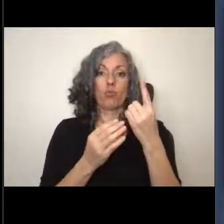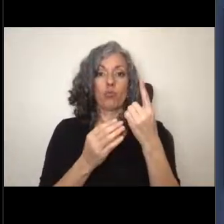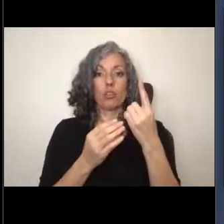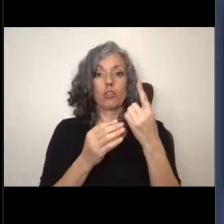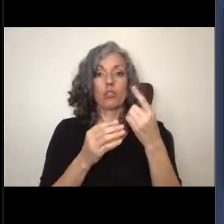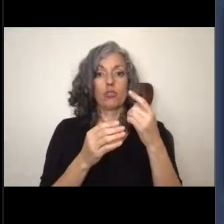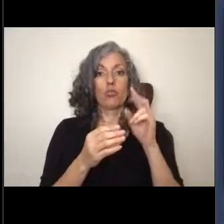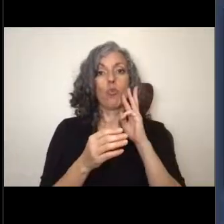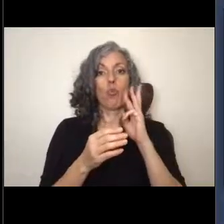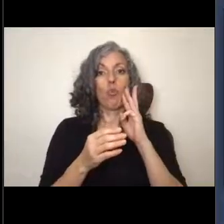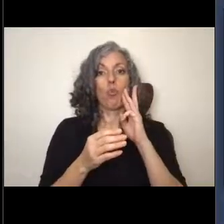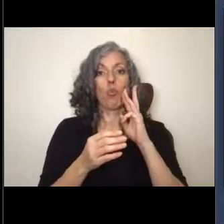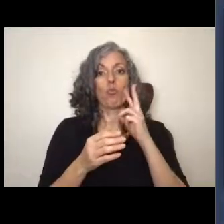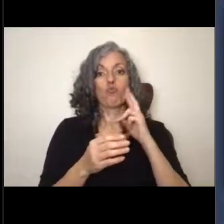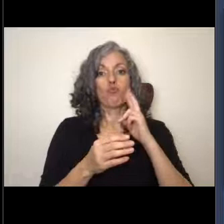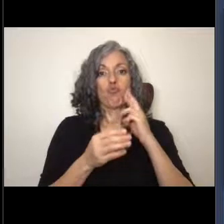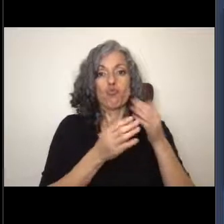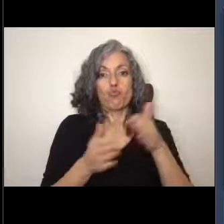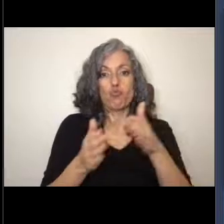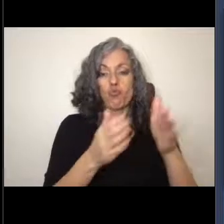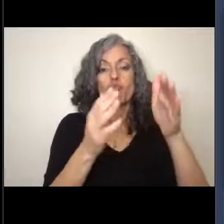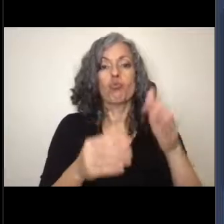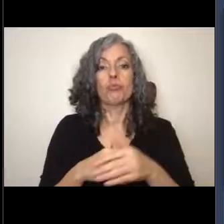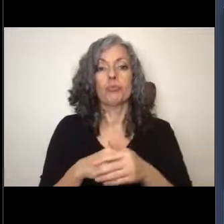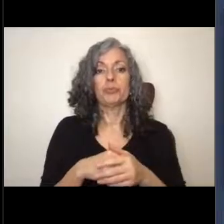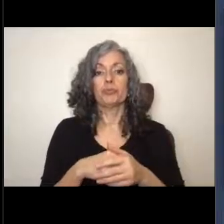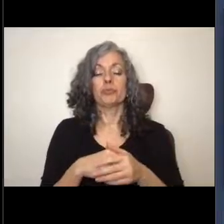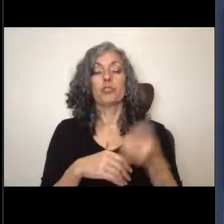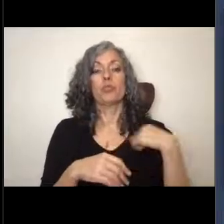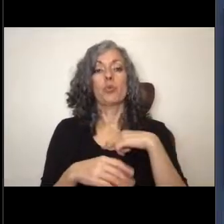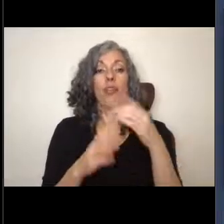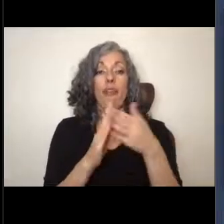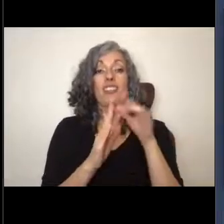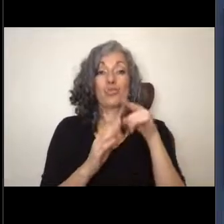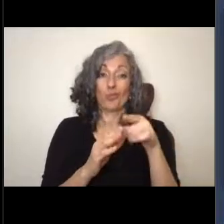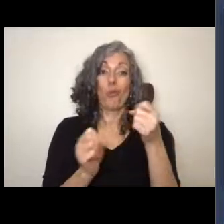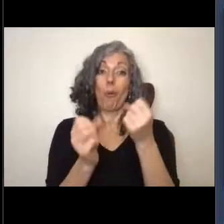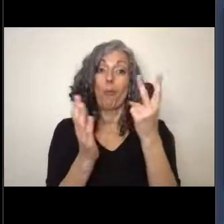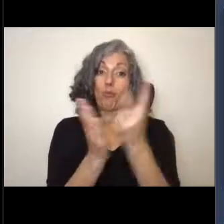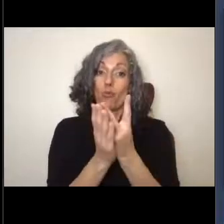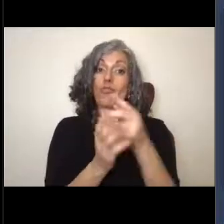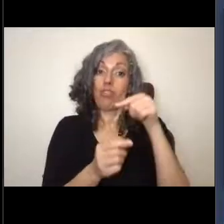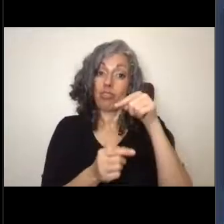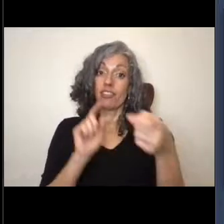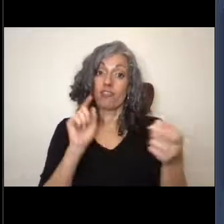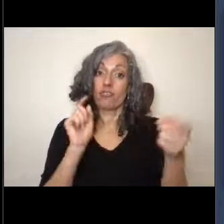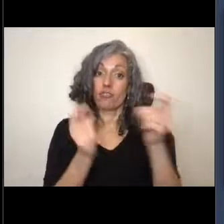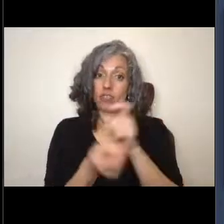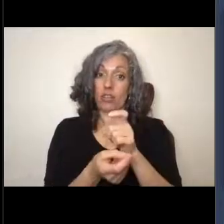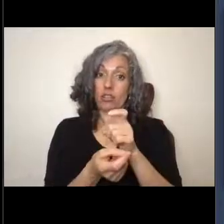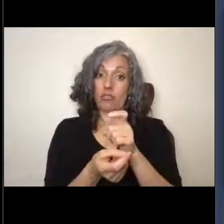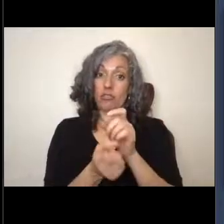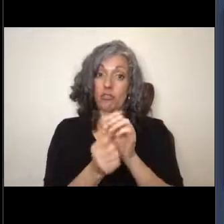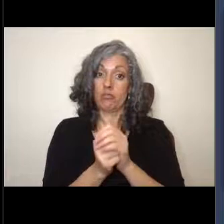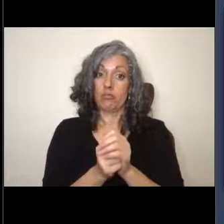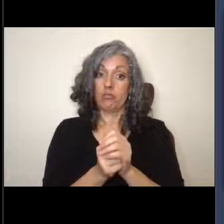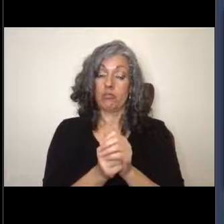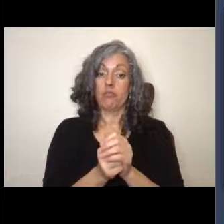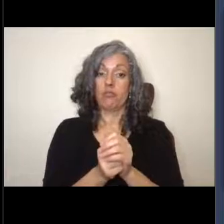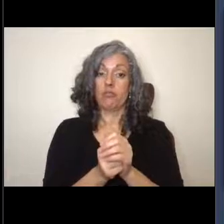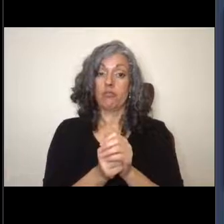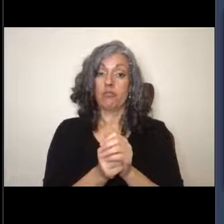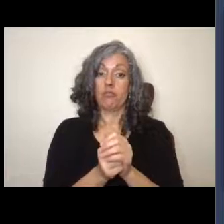important park for the community. So we ask that you approve this change to the scope and or to